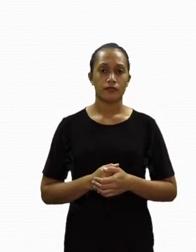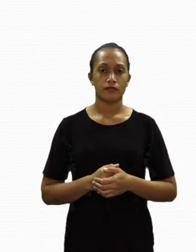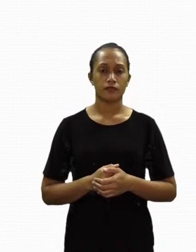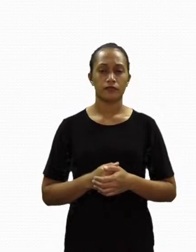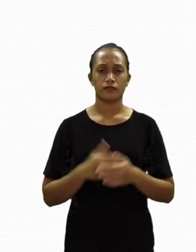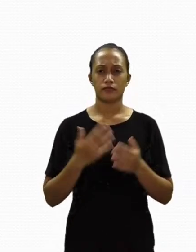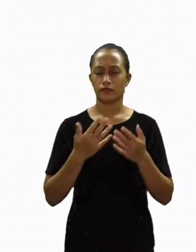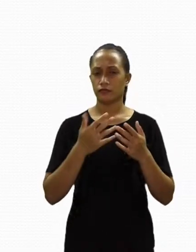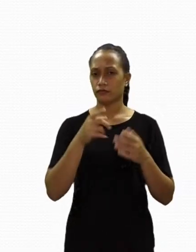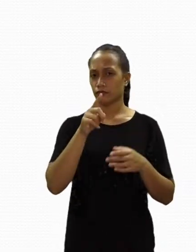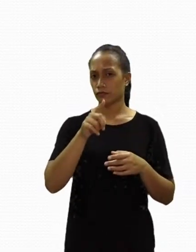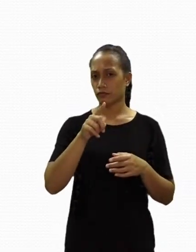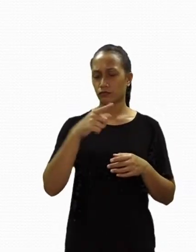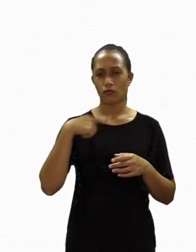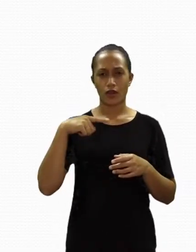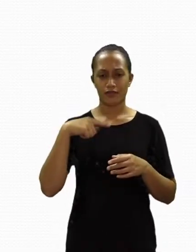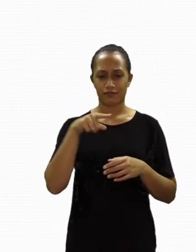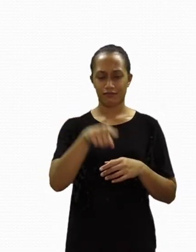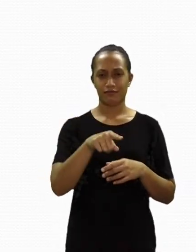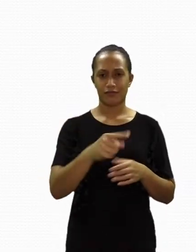Okay, how do you think this happened?